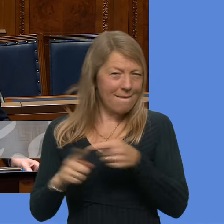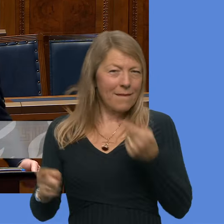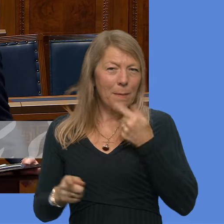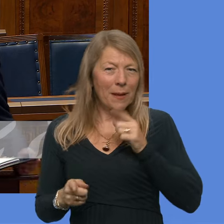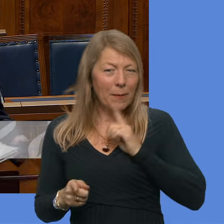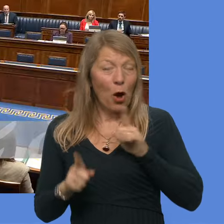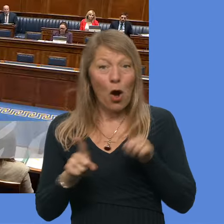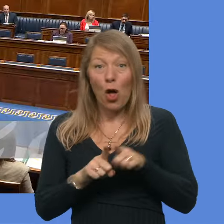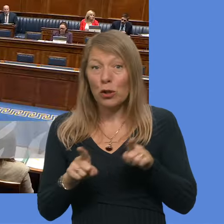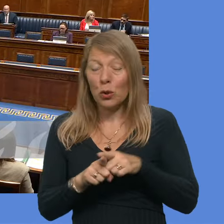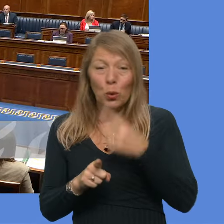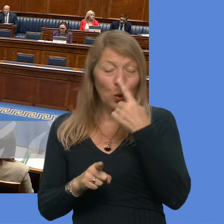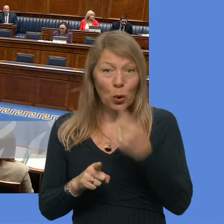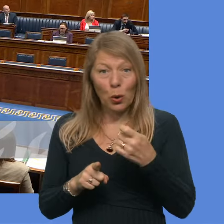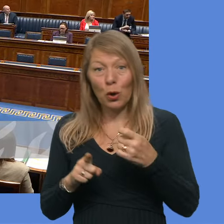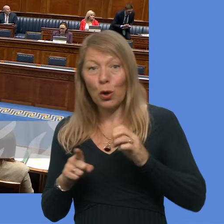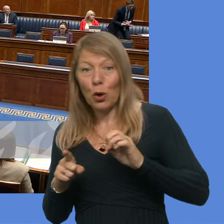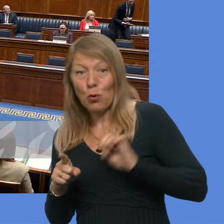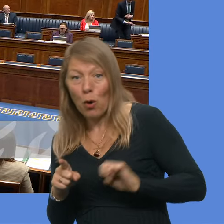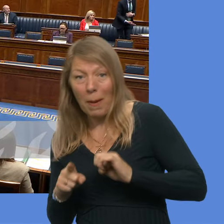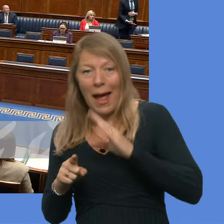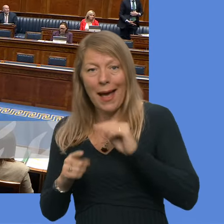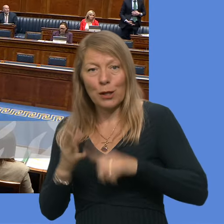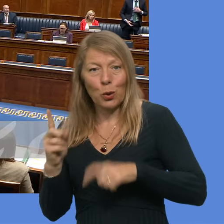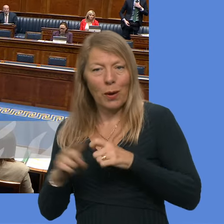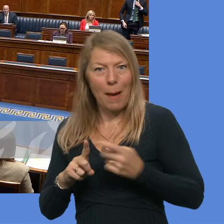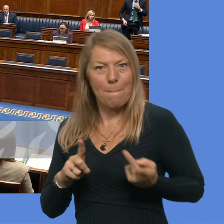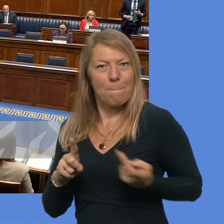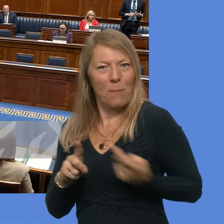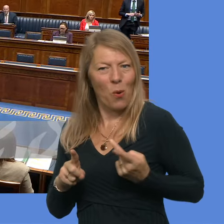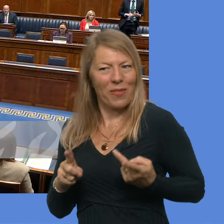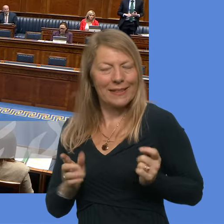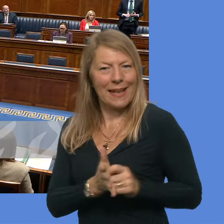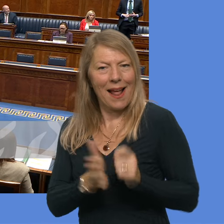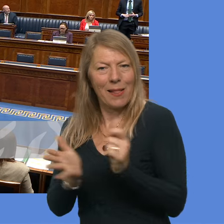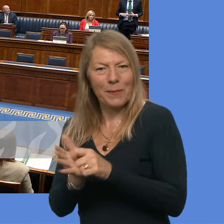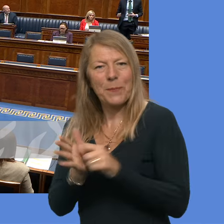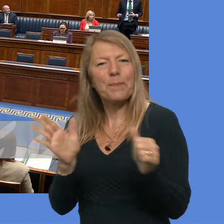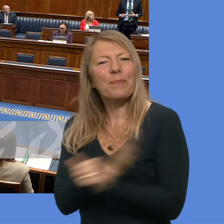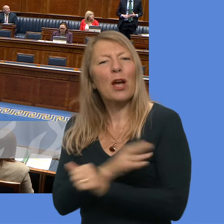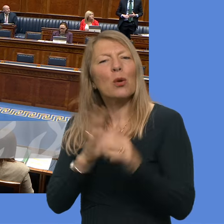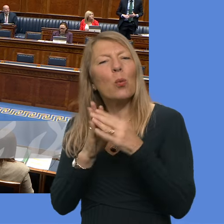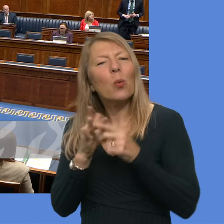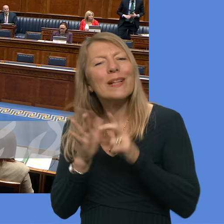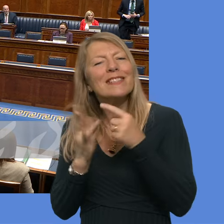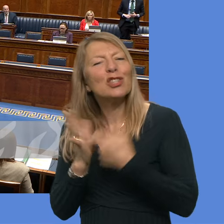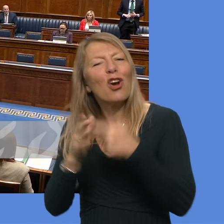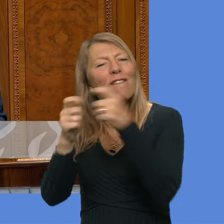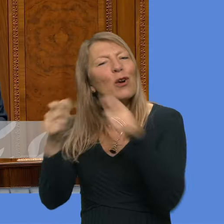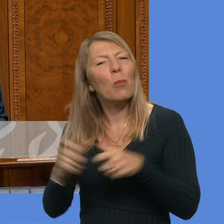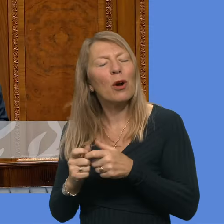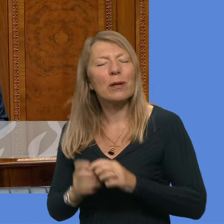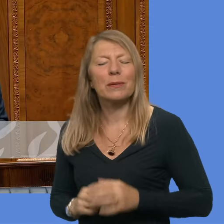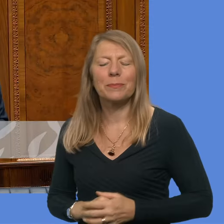framework. Mr. Brett. Thank you, Mr. Speaker, and can I thank the Minister for his response, but could I ask the Minister if he could